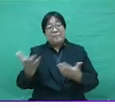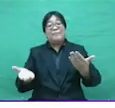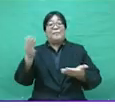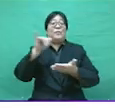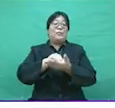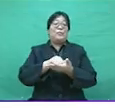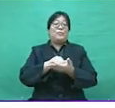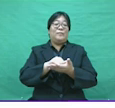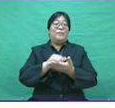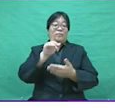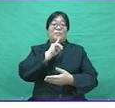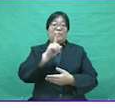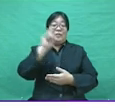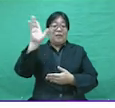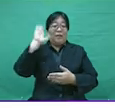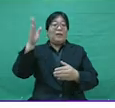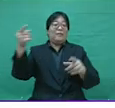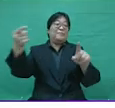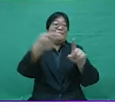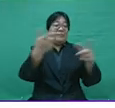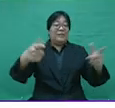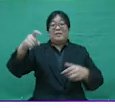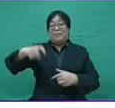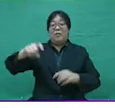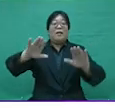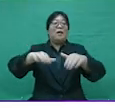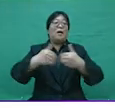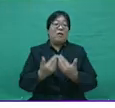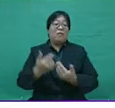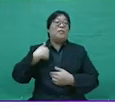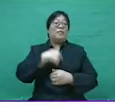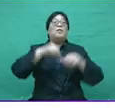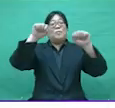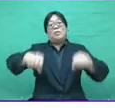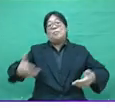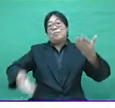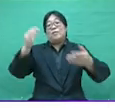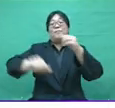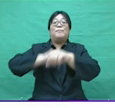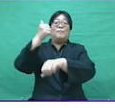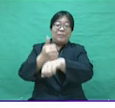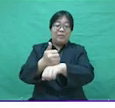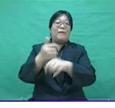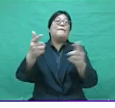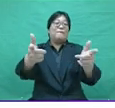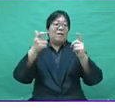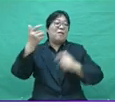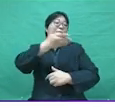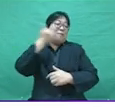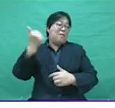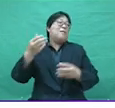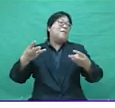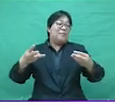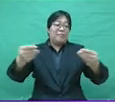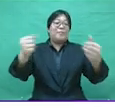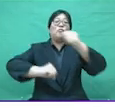And that will really lead to the need how we can perhaps build faster,